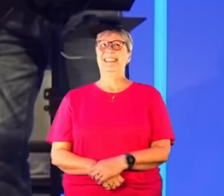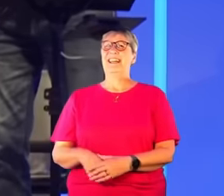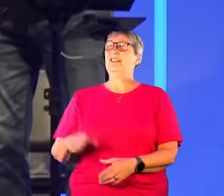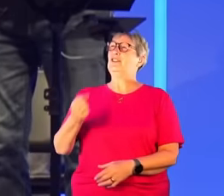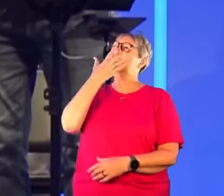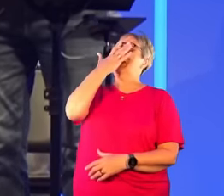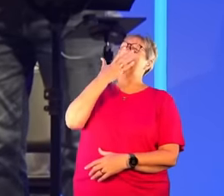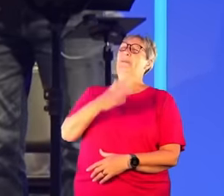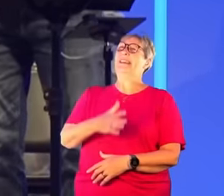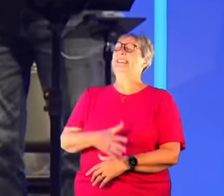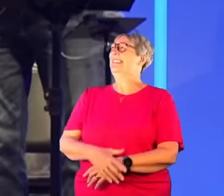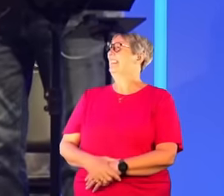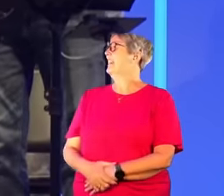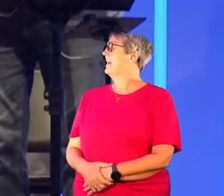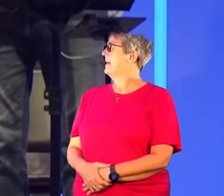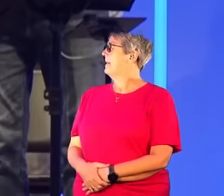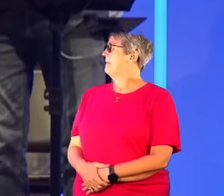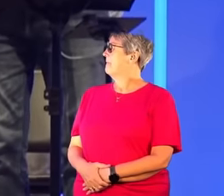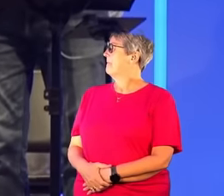Shameless, as ever.